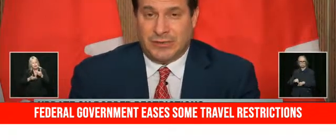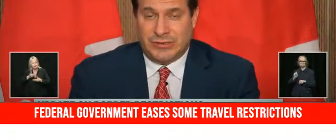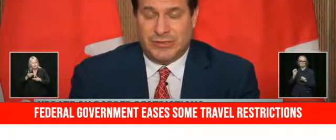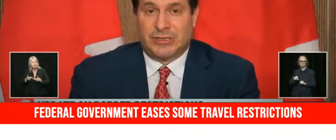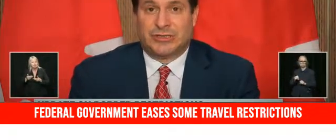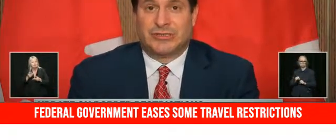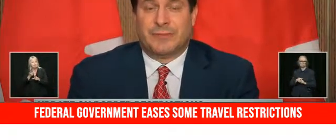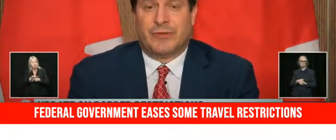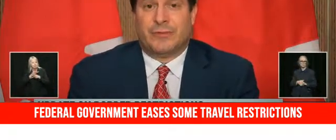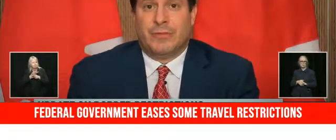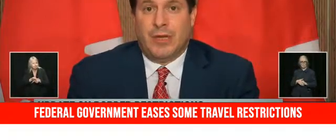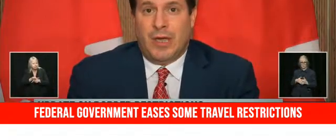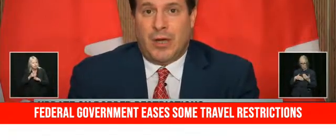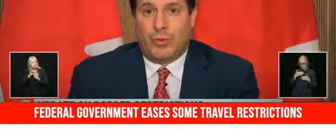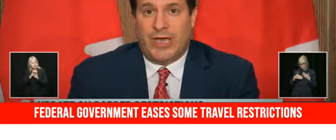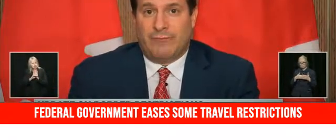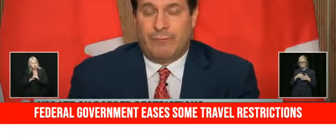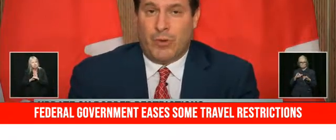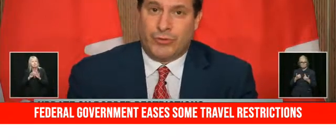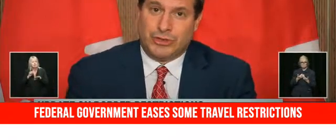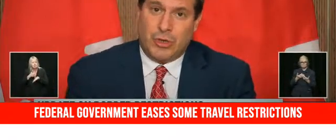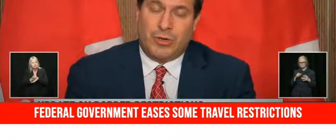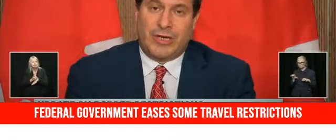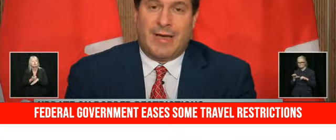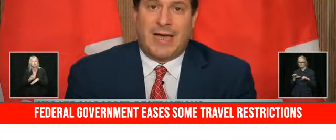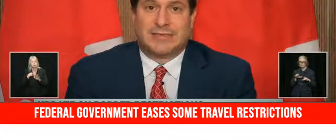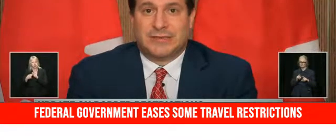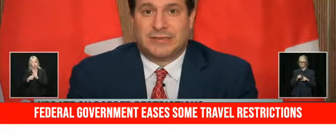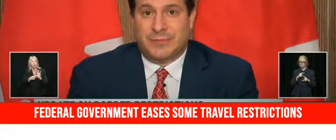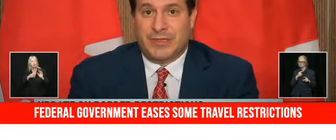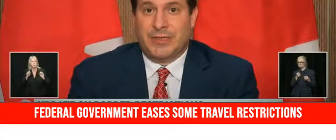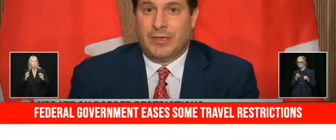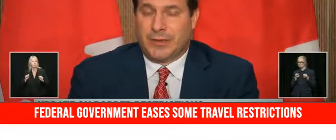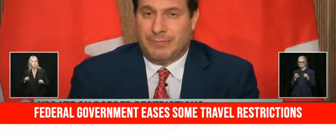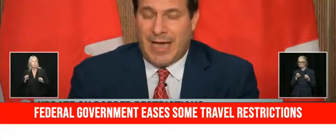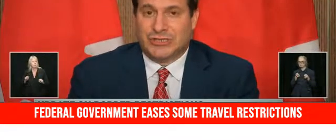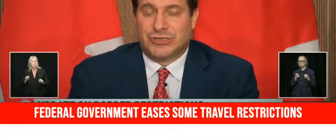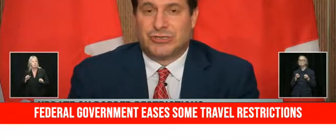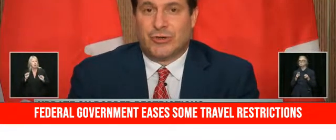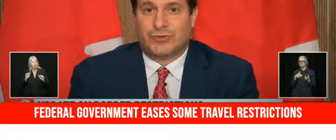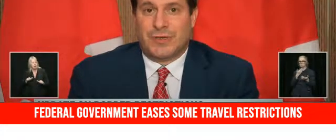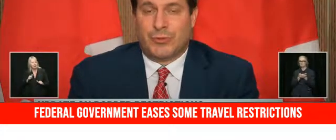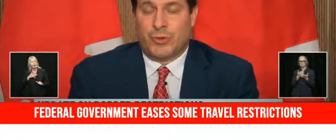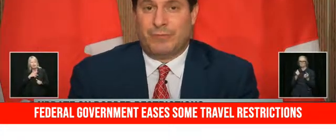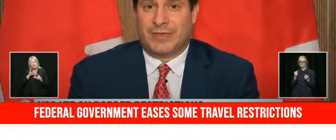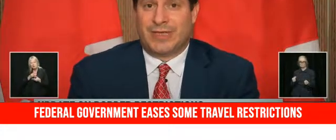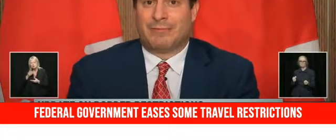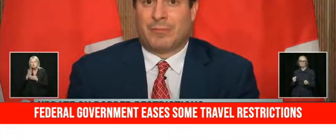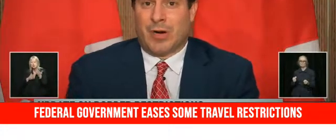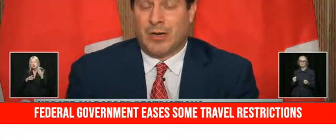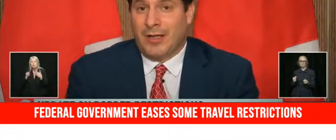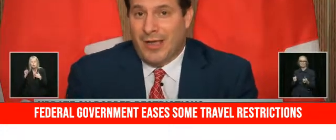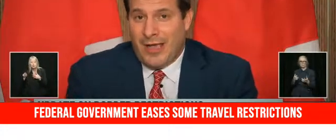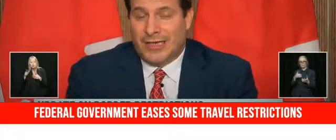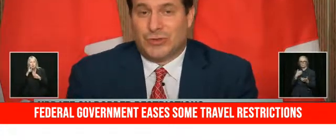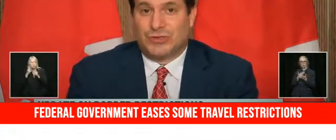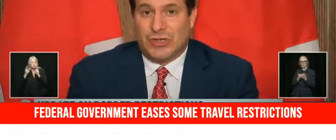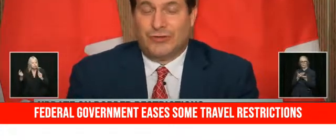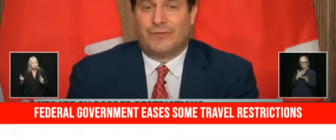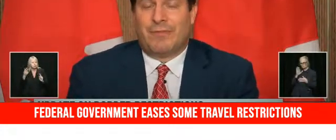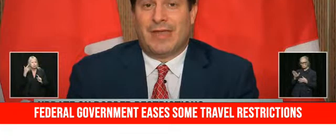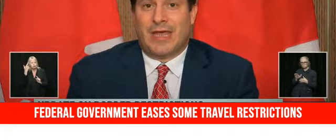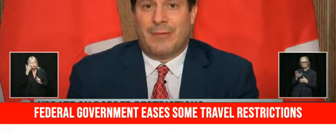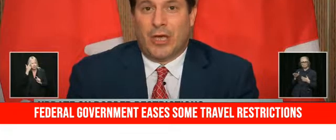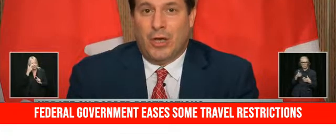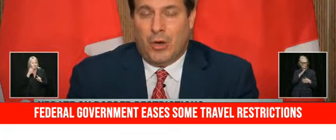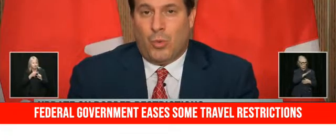being diligent about them, we have both shown a capacity to be compassionate to those people who have been kept apart as a